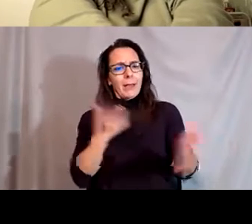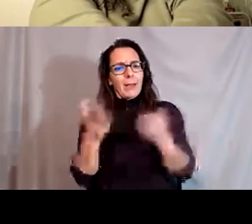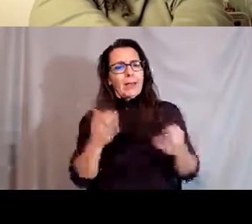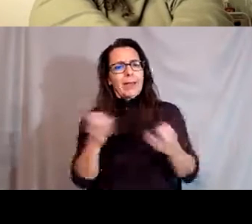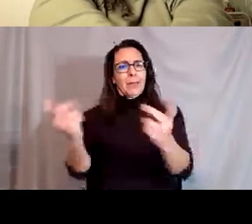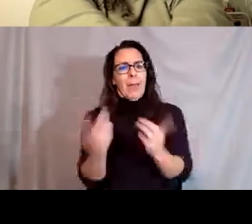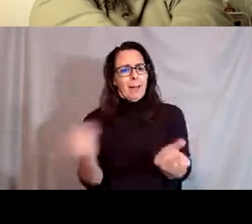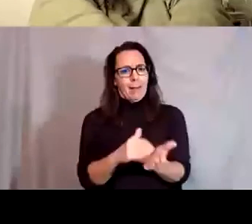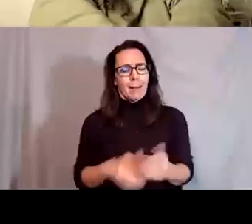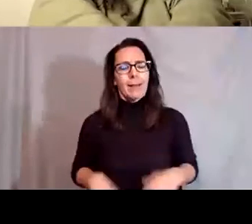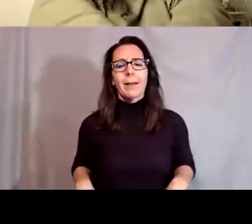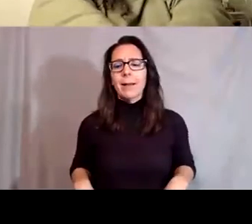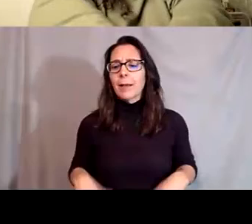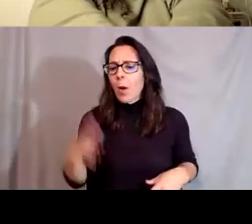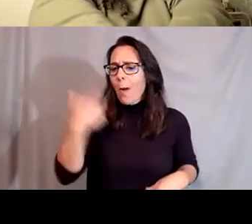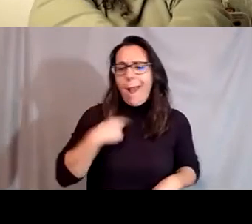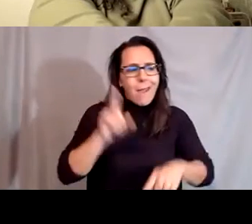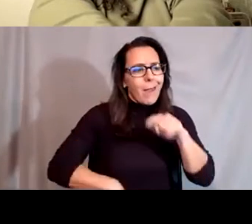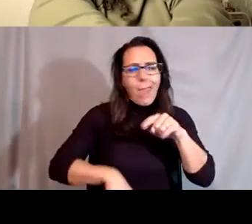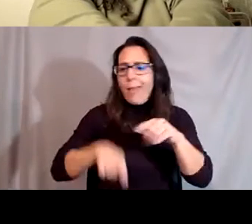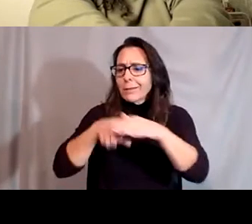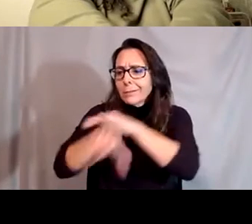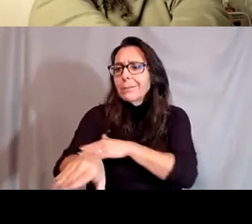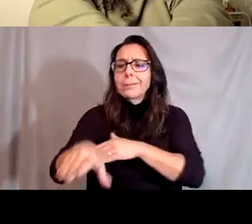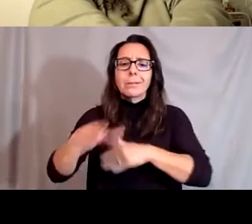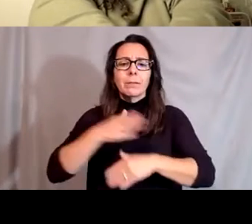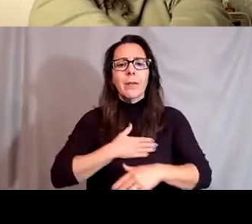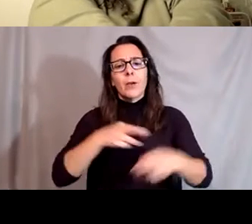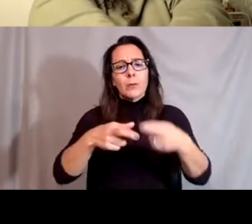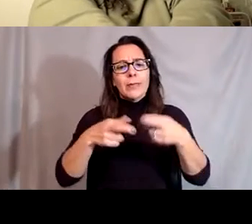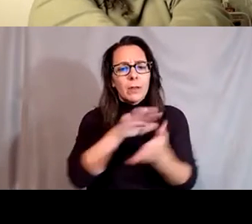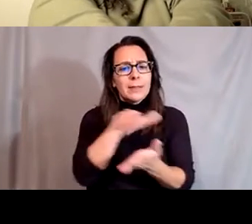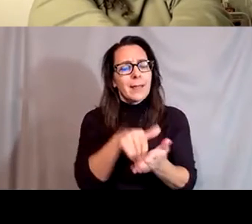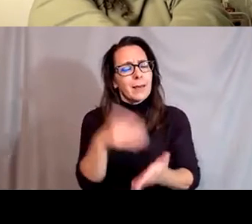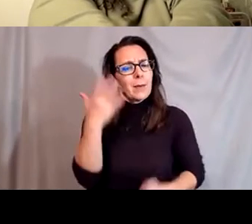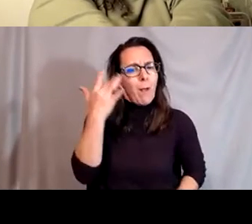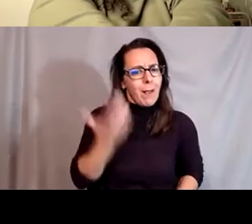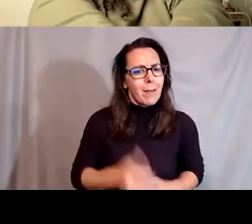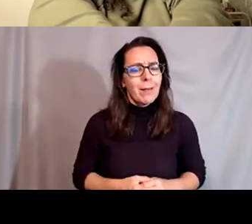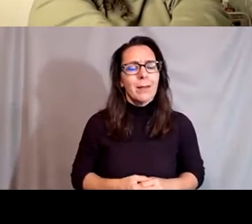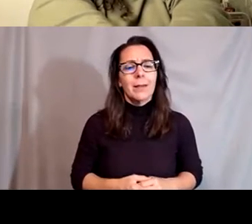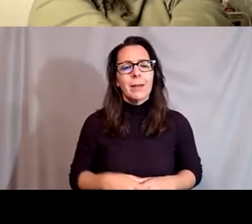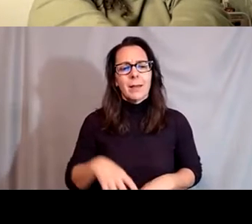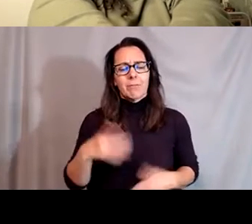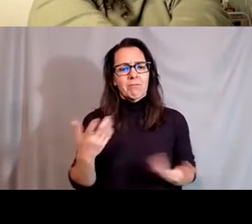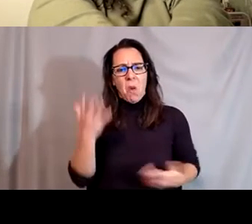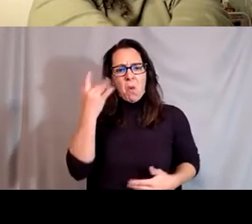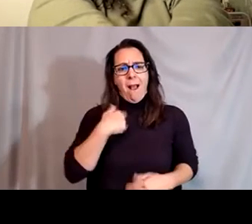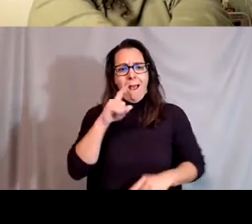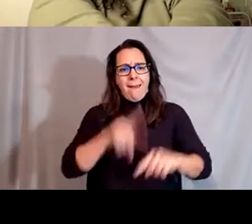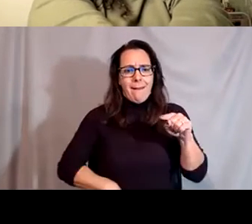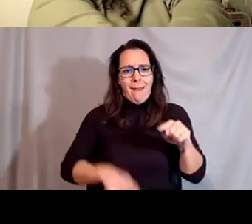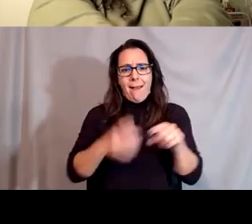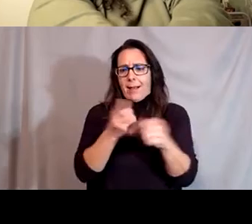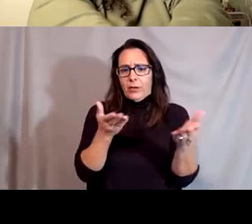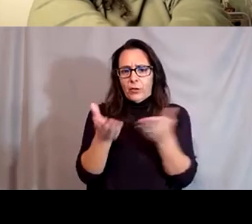I can't get into my regional center? Or how come I'm not able to get served in Spanish or Chinese